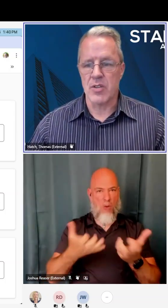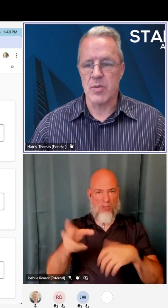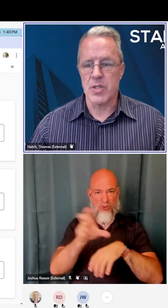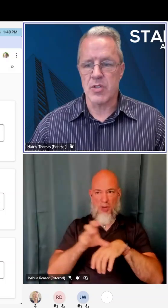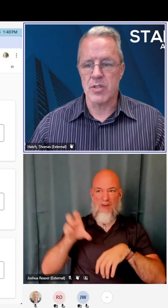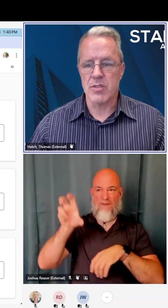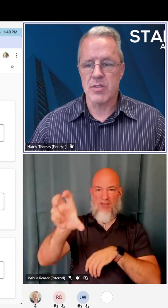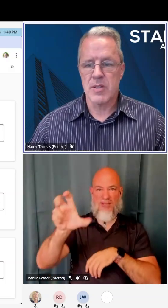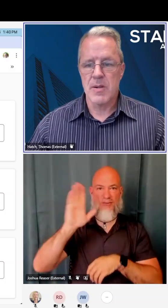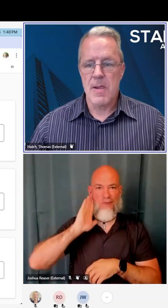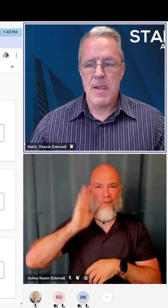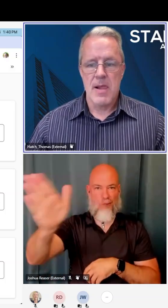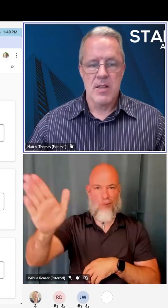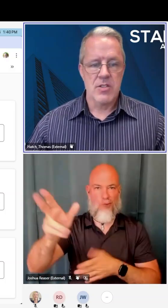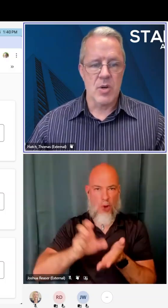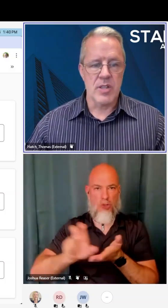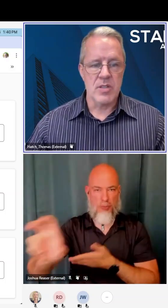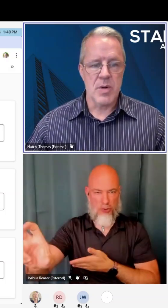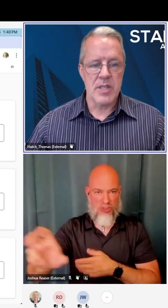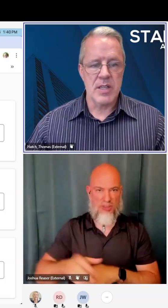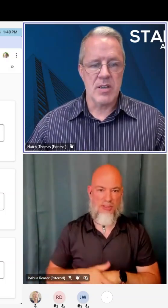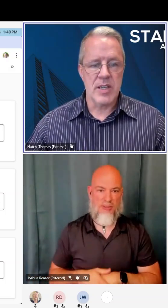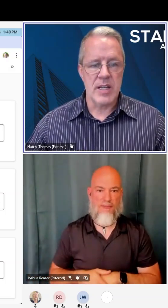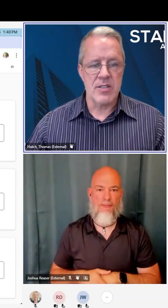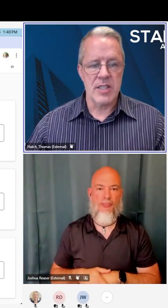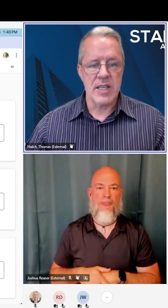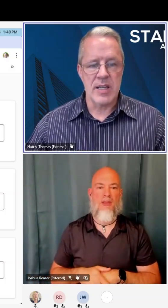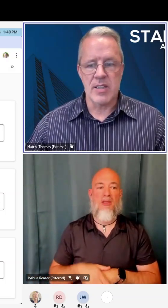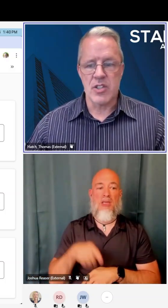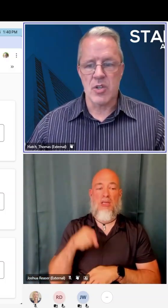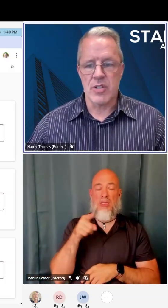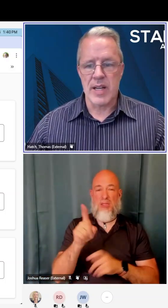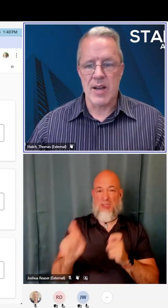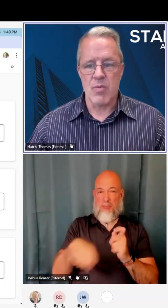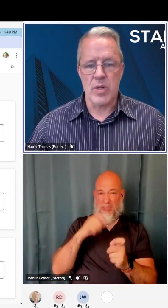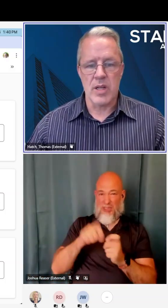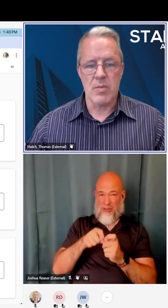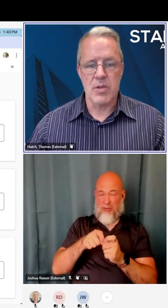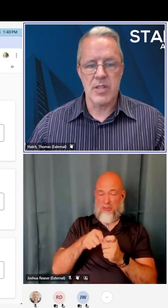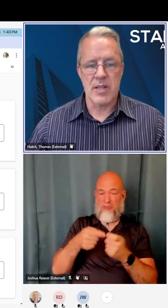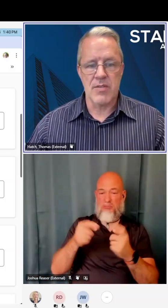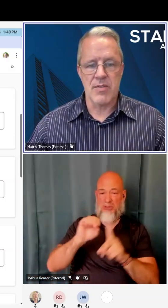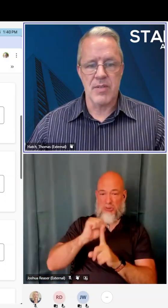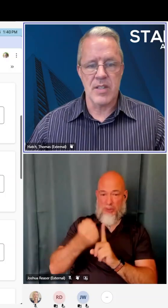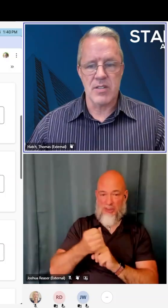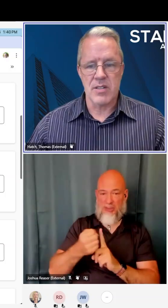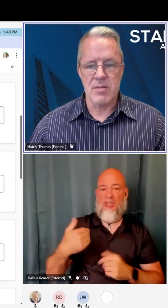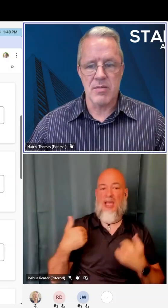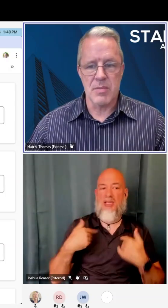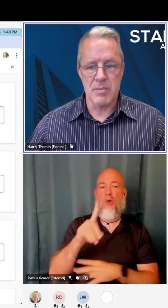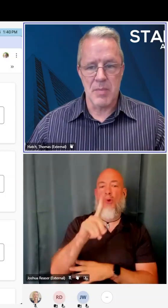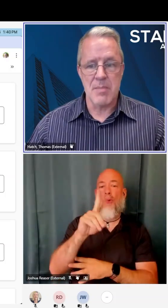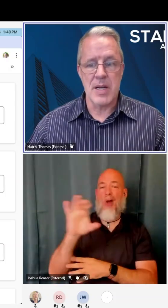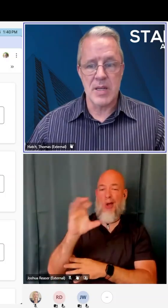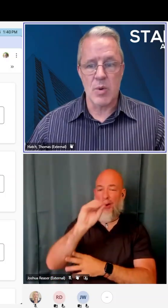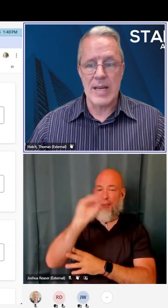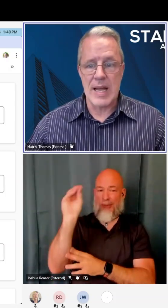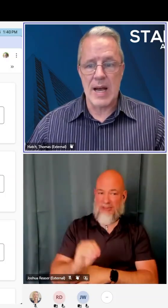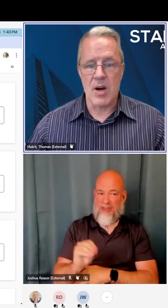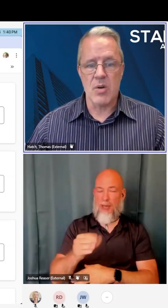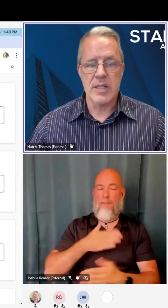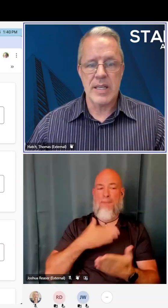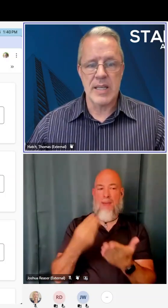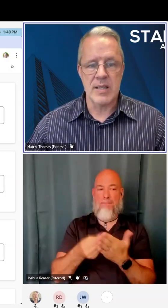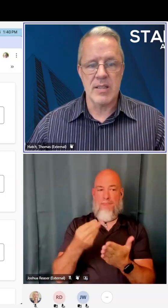future contributions. So in this particular case, again, it shows that I have 100% of my money